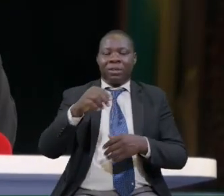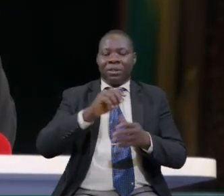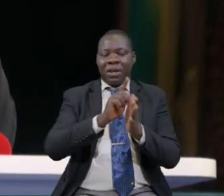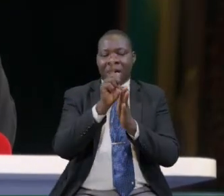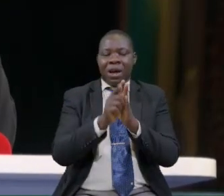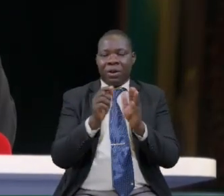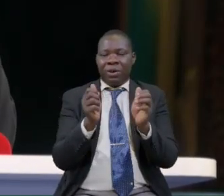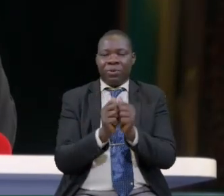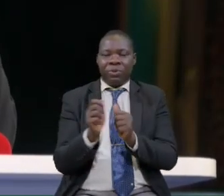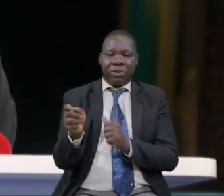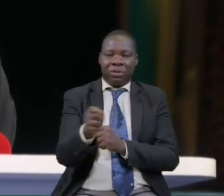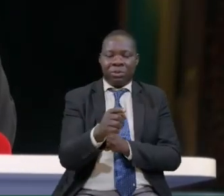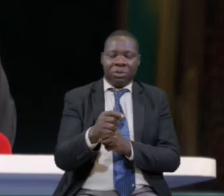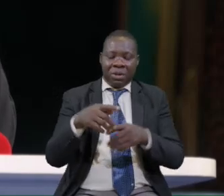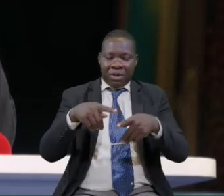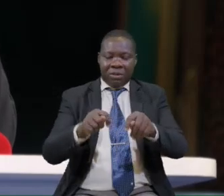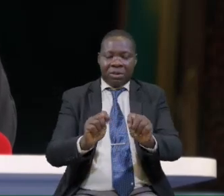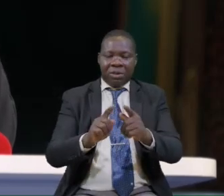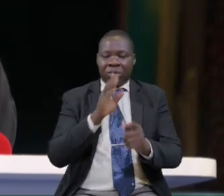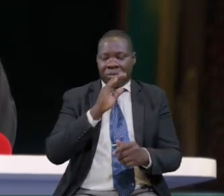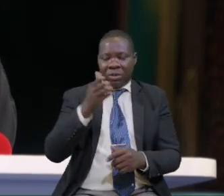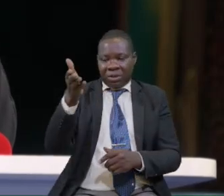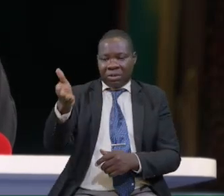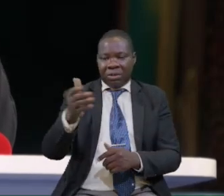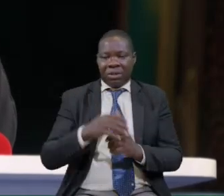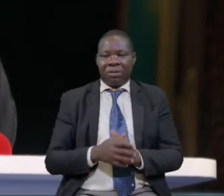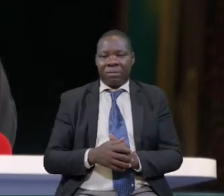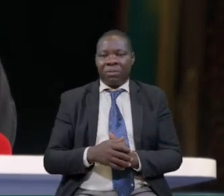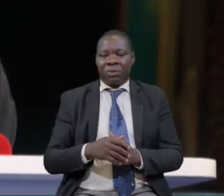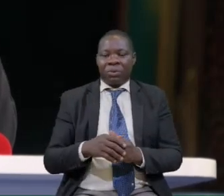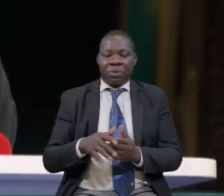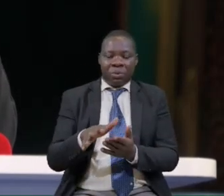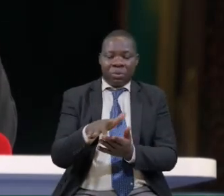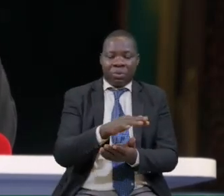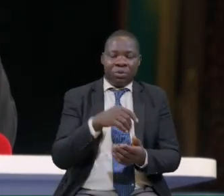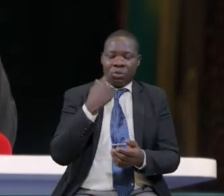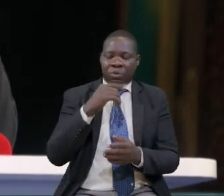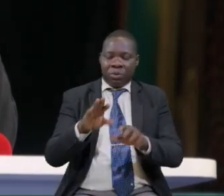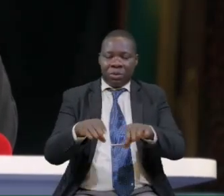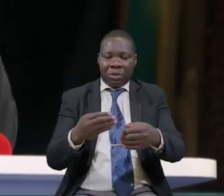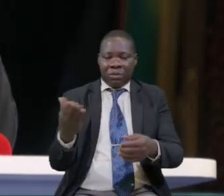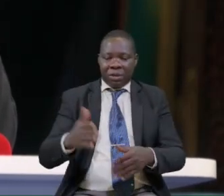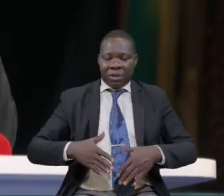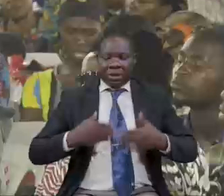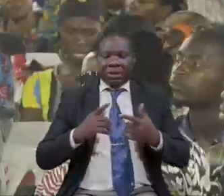Endeavor to be there. Those who gave their lives to Christ on Thursday,